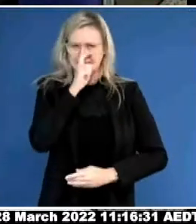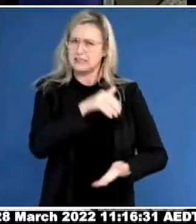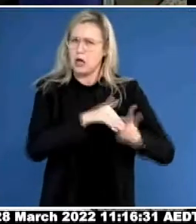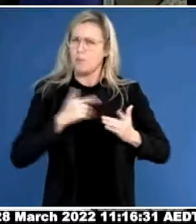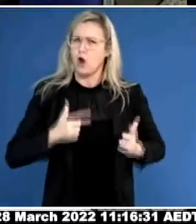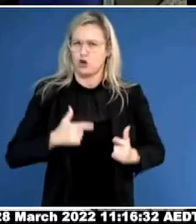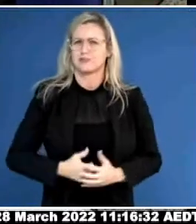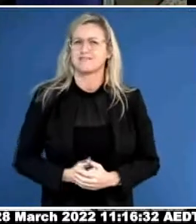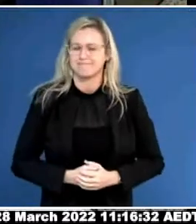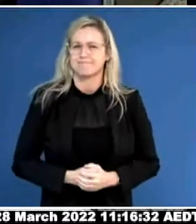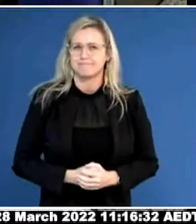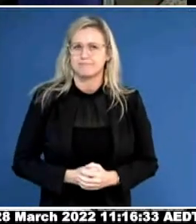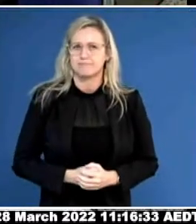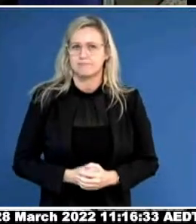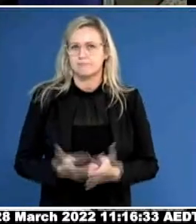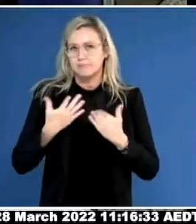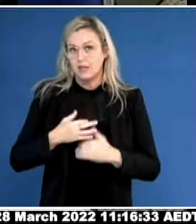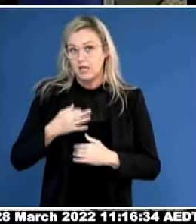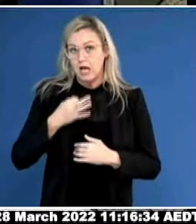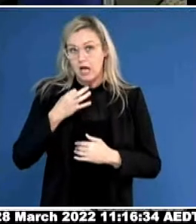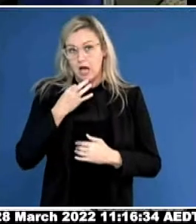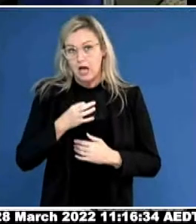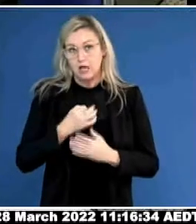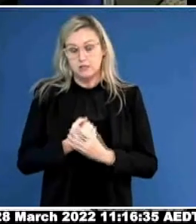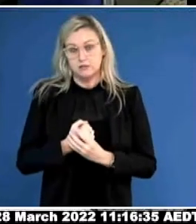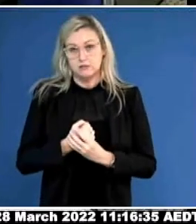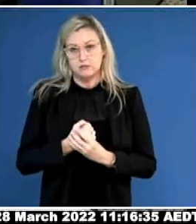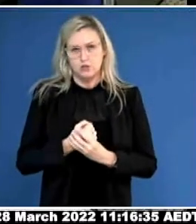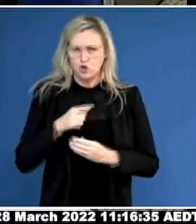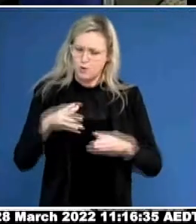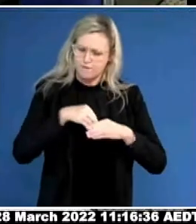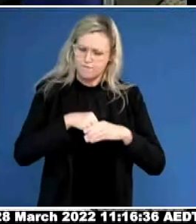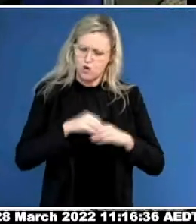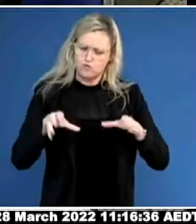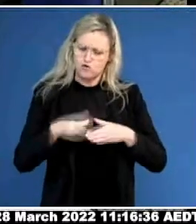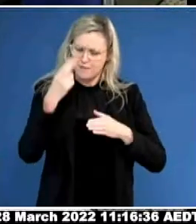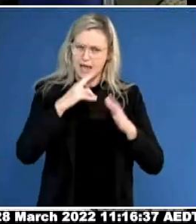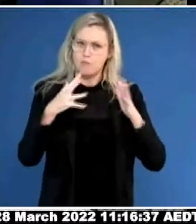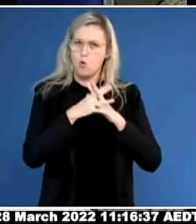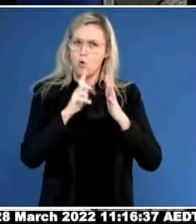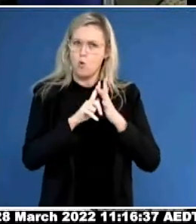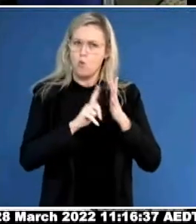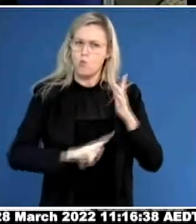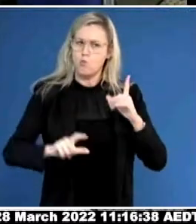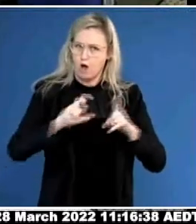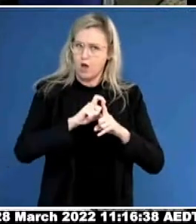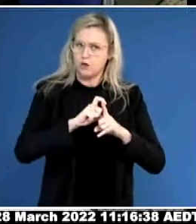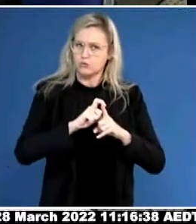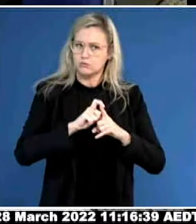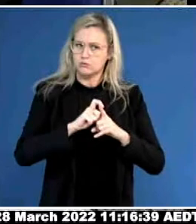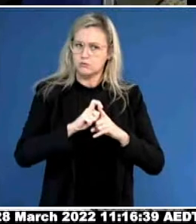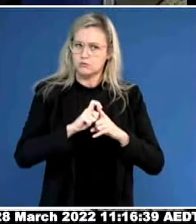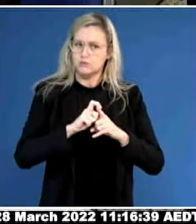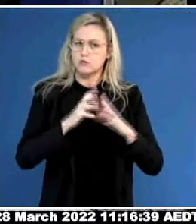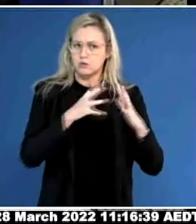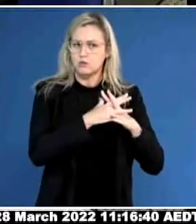And what about Wild? You've become part of Wild. And Victoria from Wild is here. And we've heard